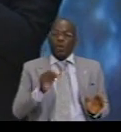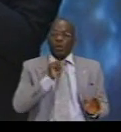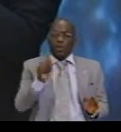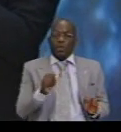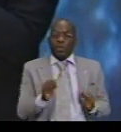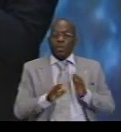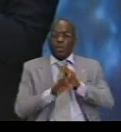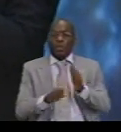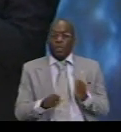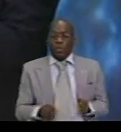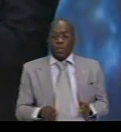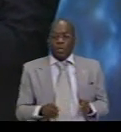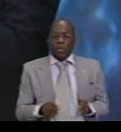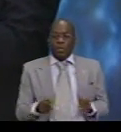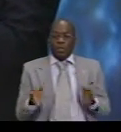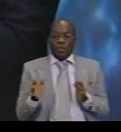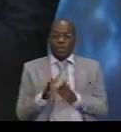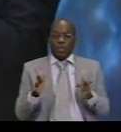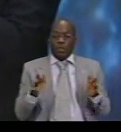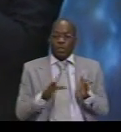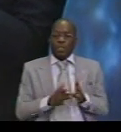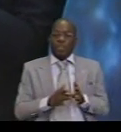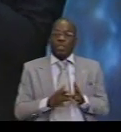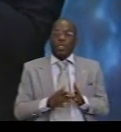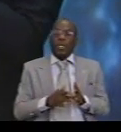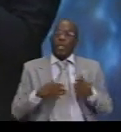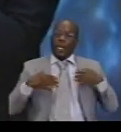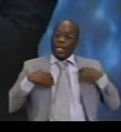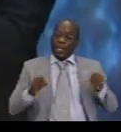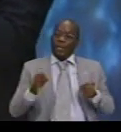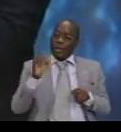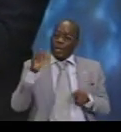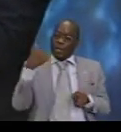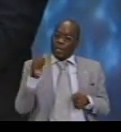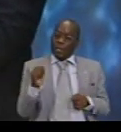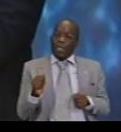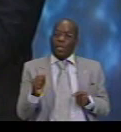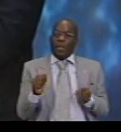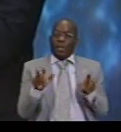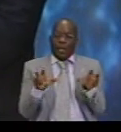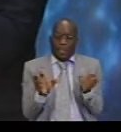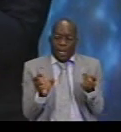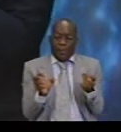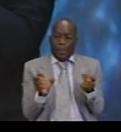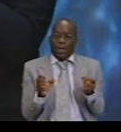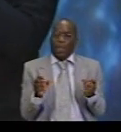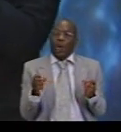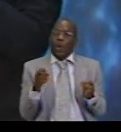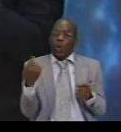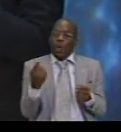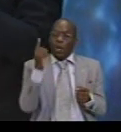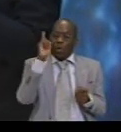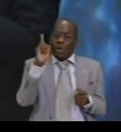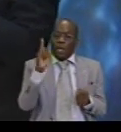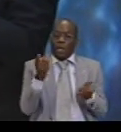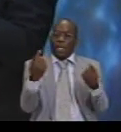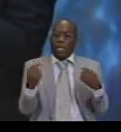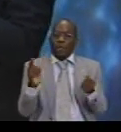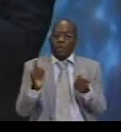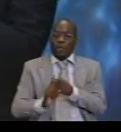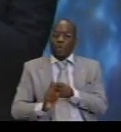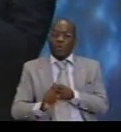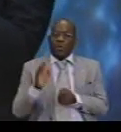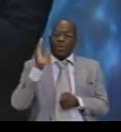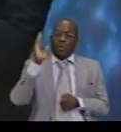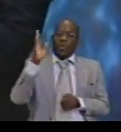There were 10 and Jesus healed them. But only one came out to come and what the Lord did for you.